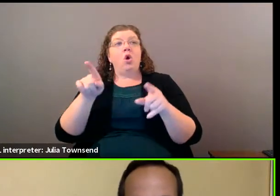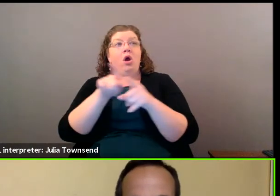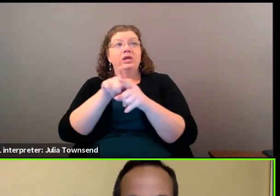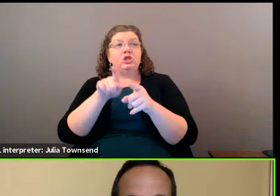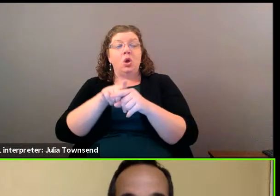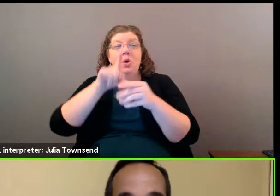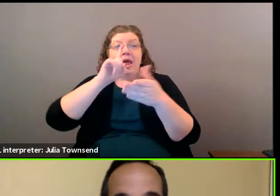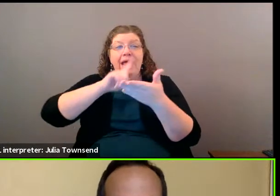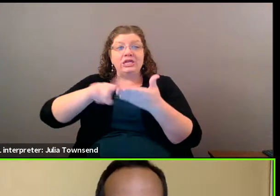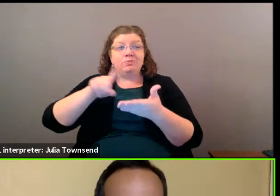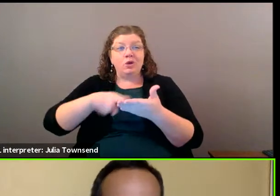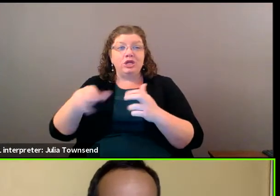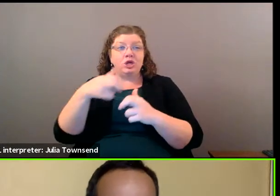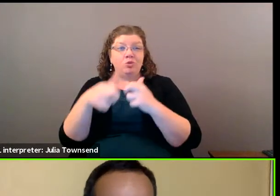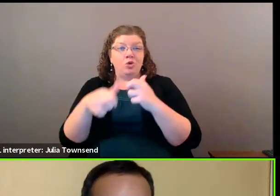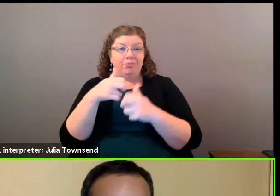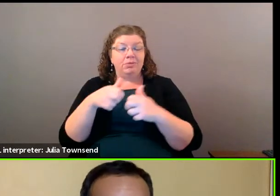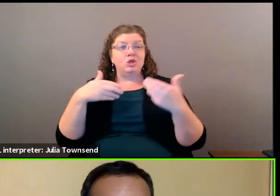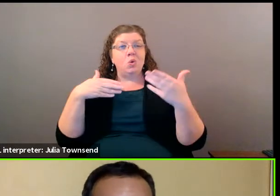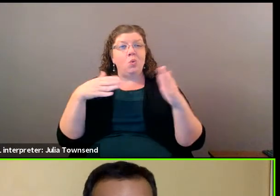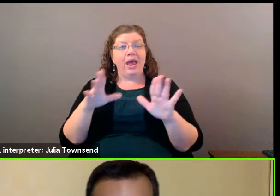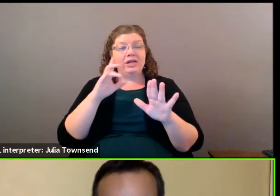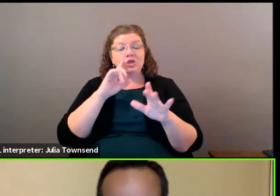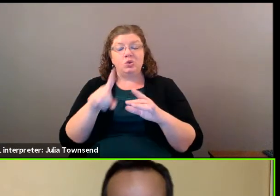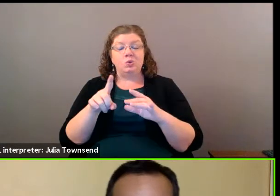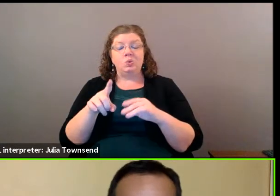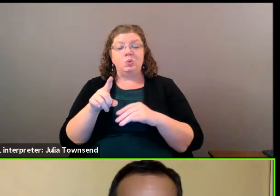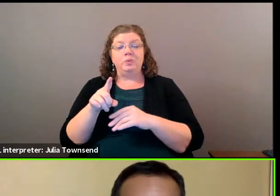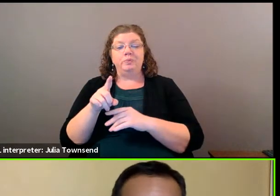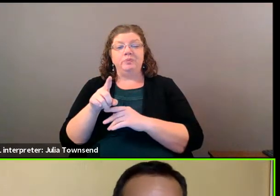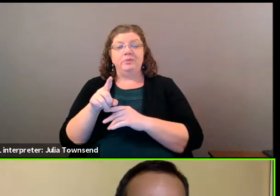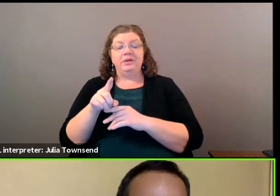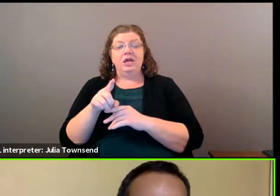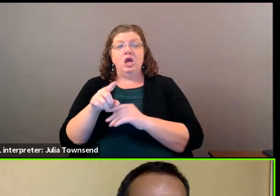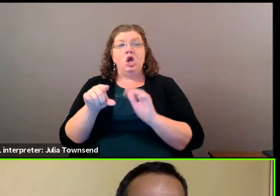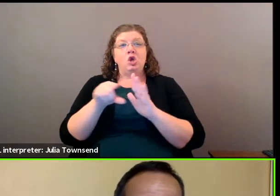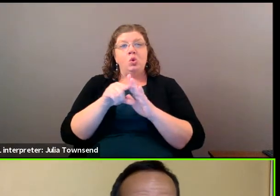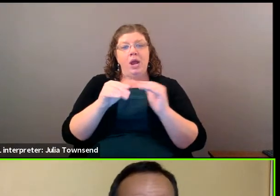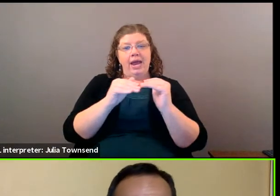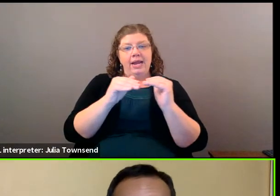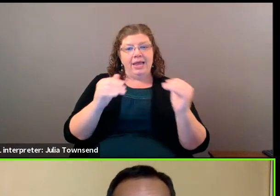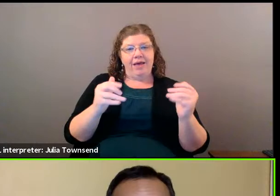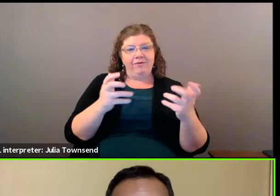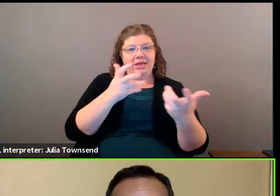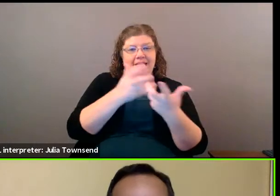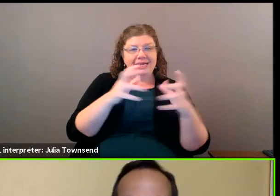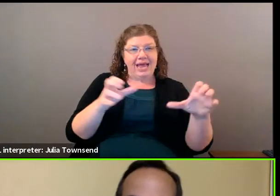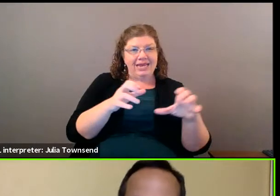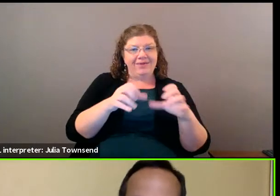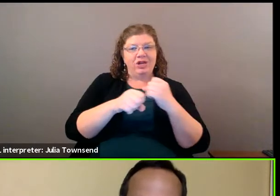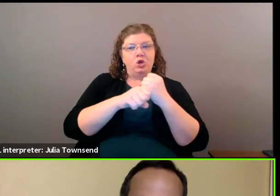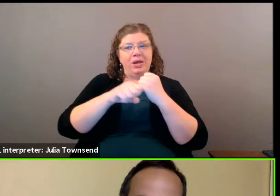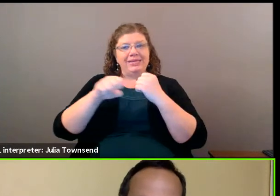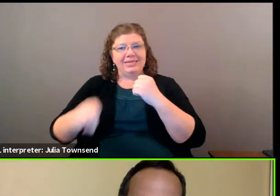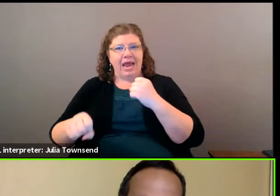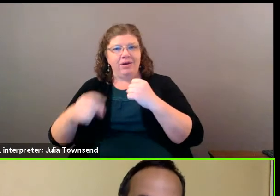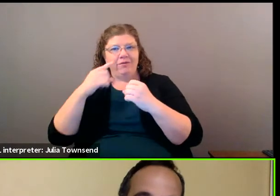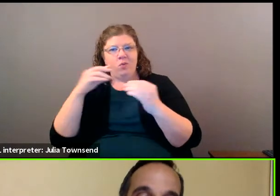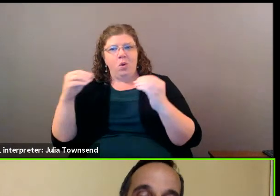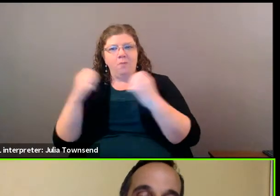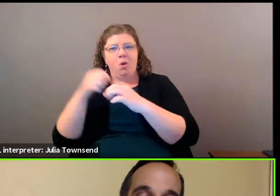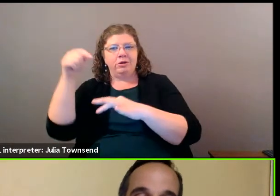exploration problems, ways to extend grade level aligned activities for further